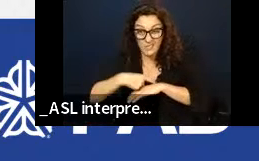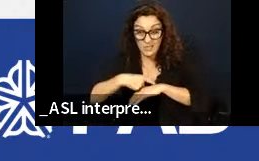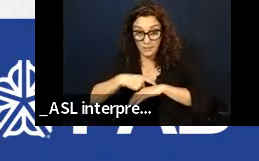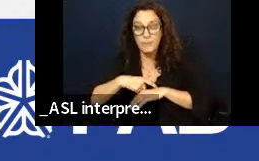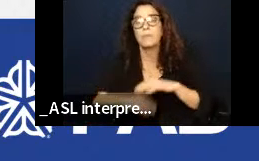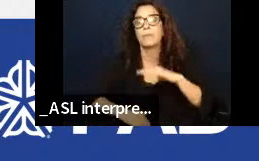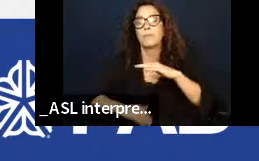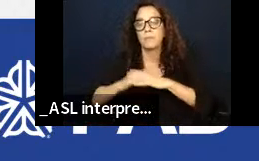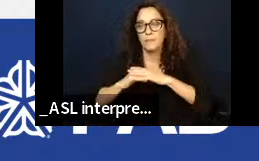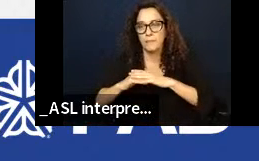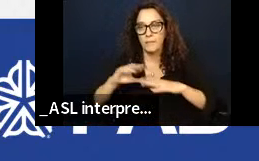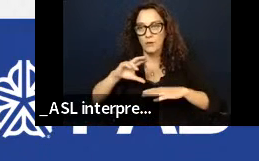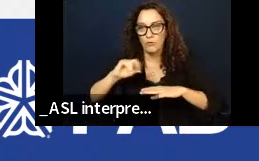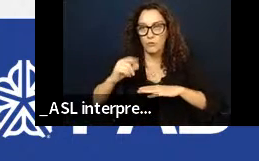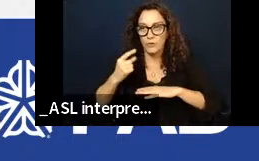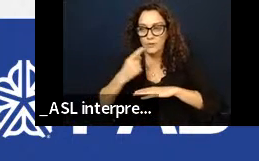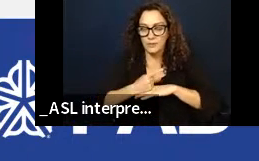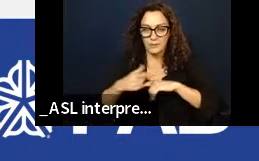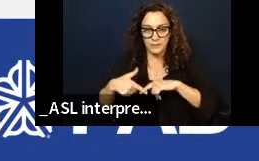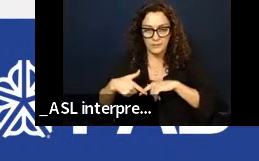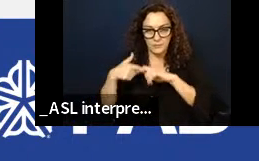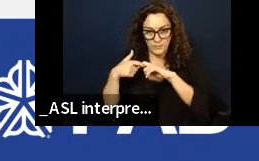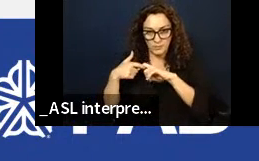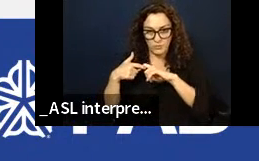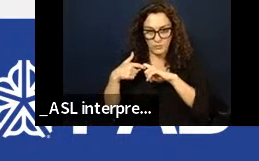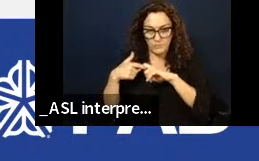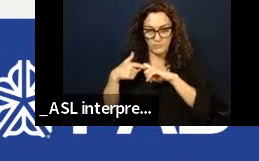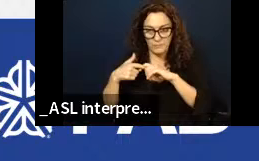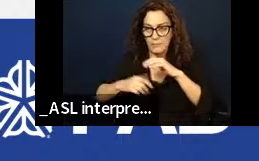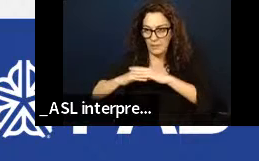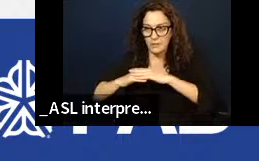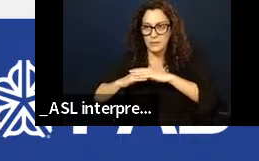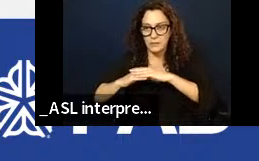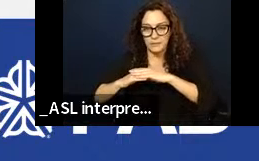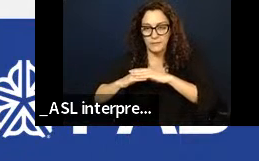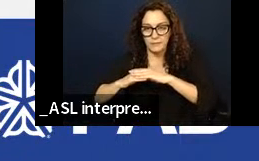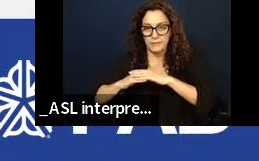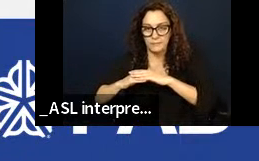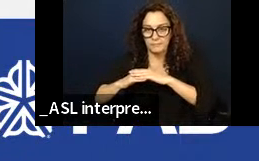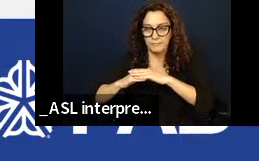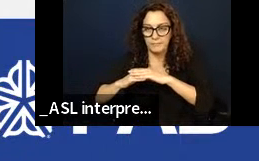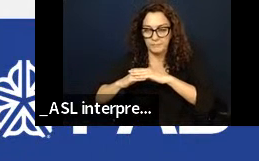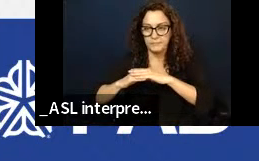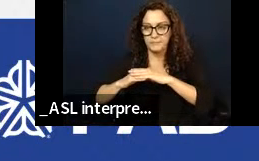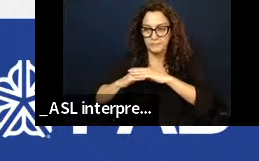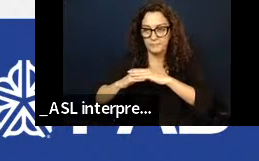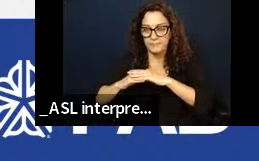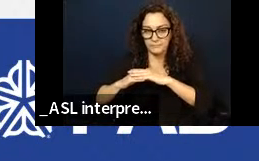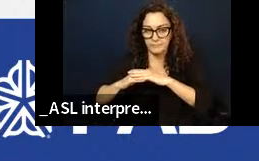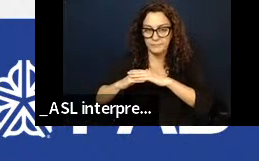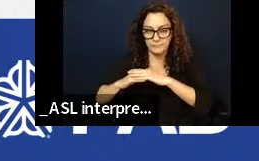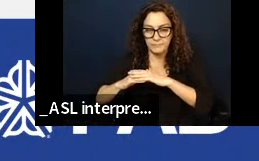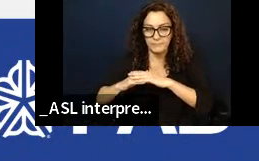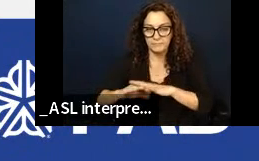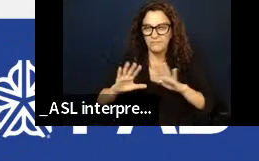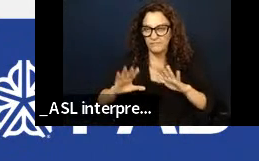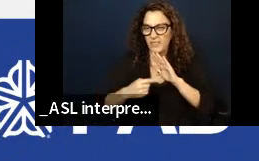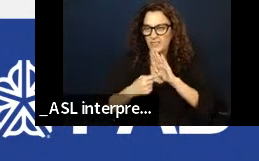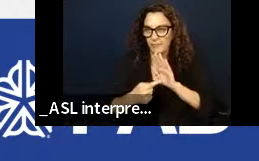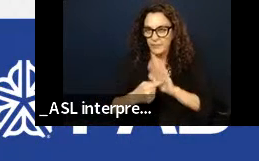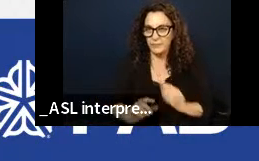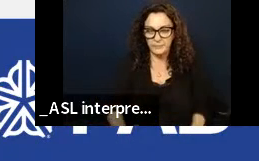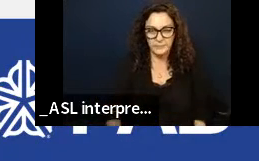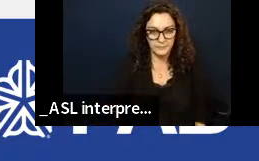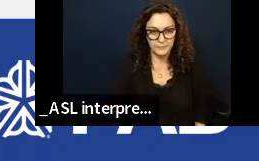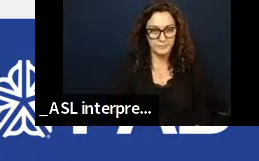30-day suspension can be provided as a sanction or as discipline for that misconduct. So this